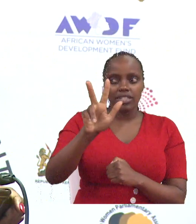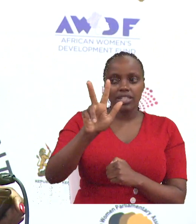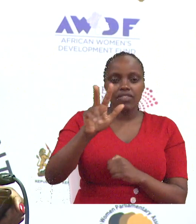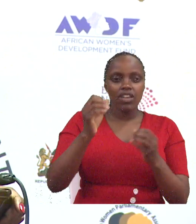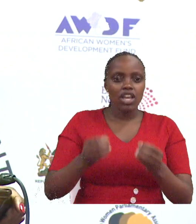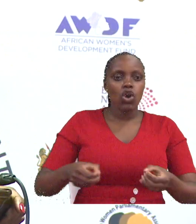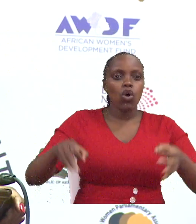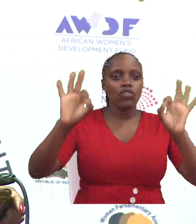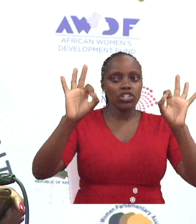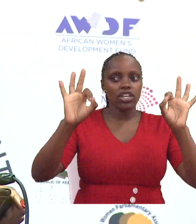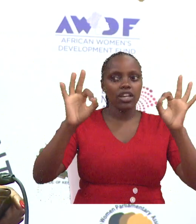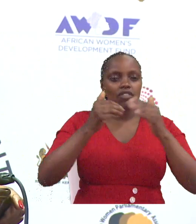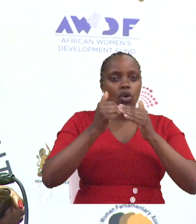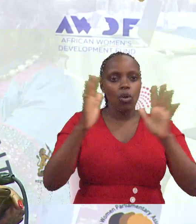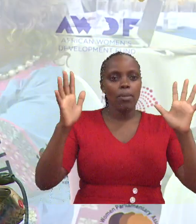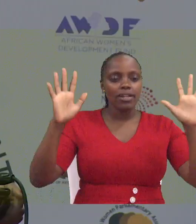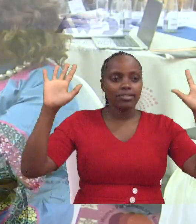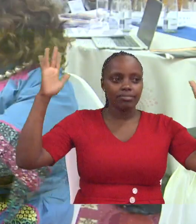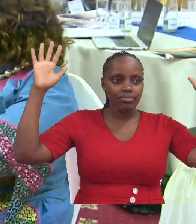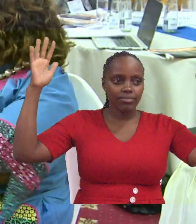2023 officially opened.